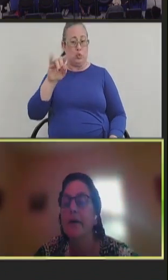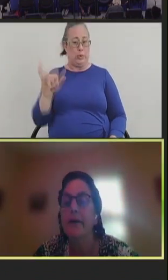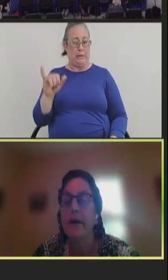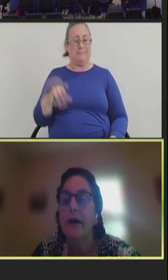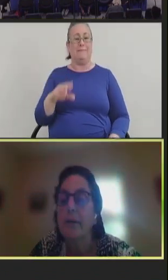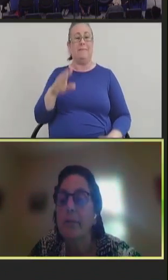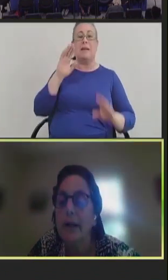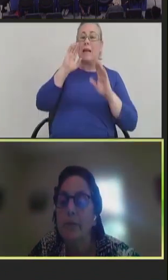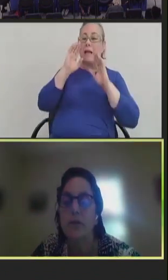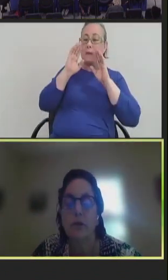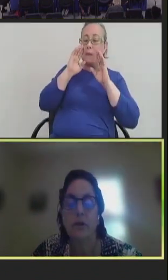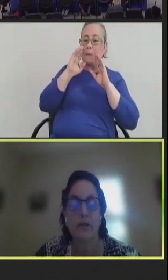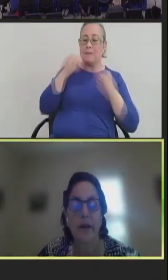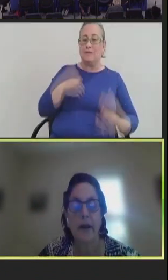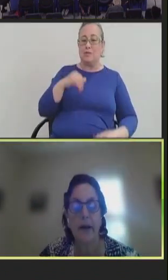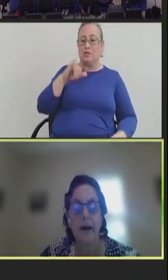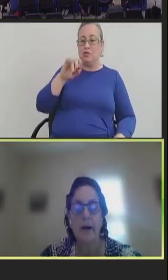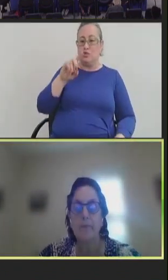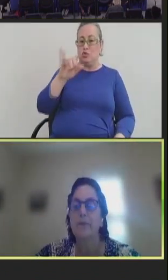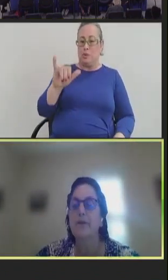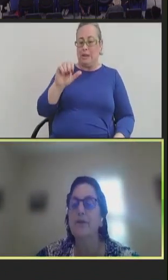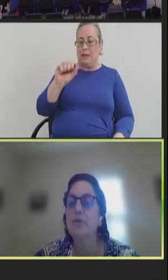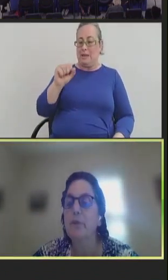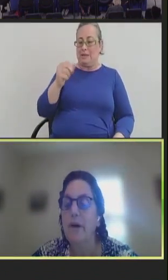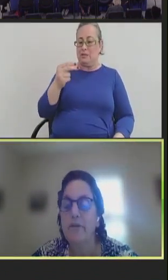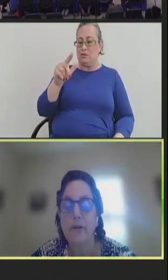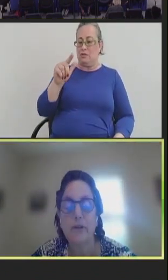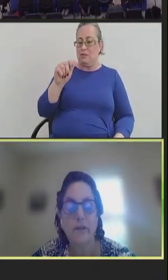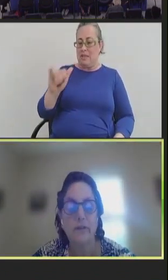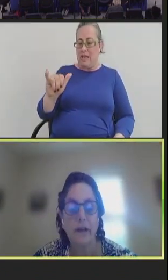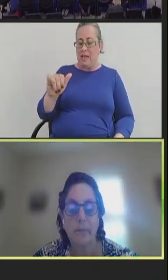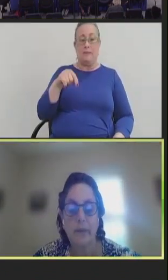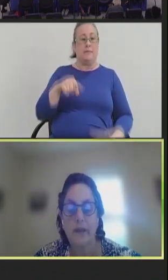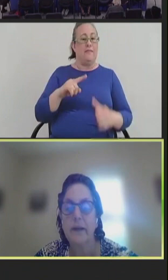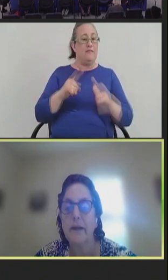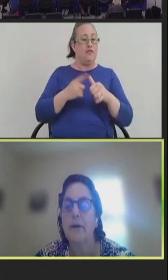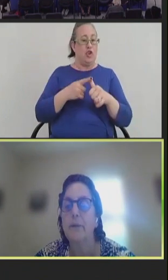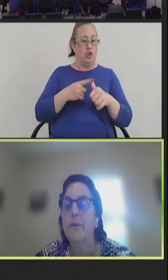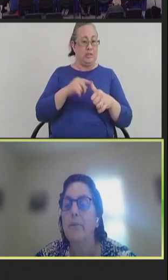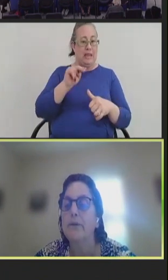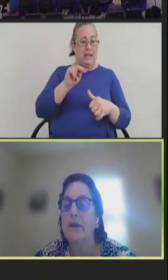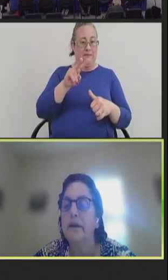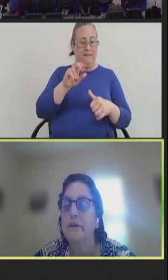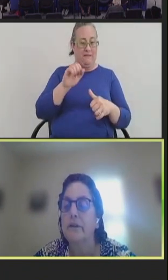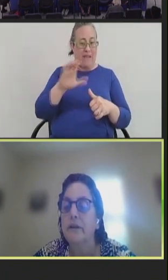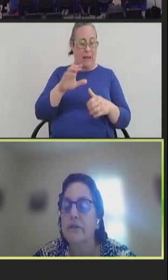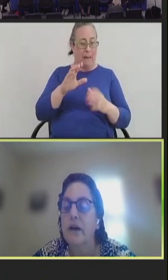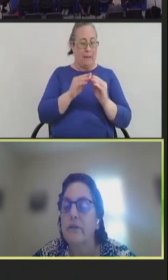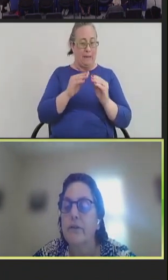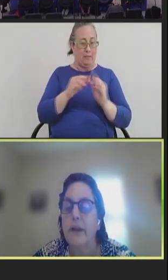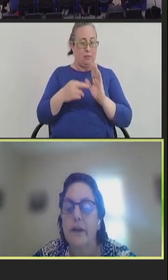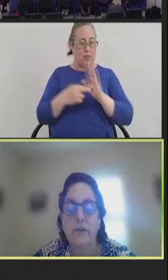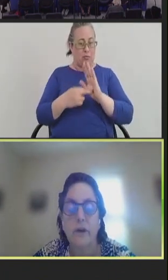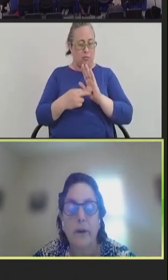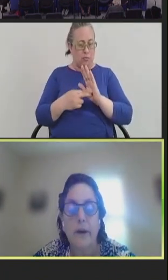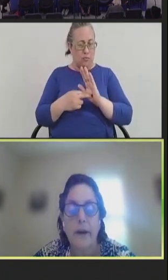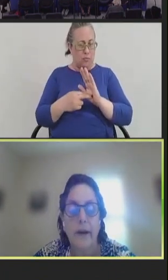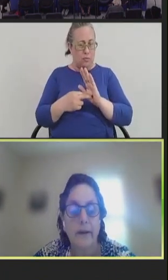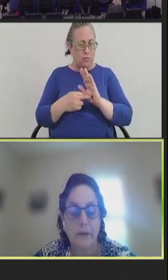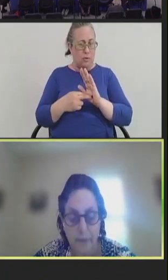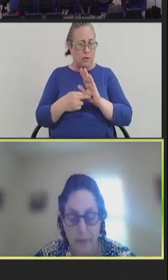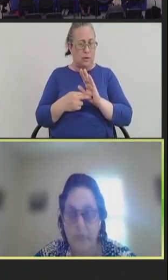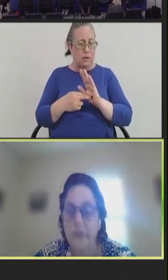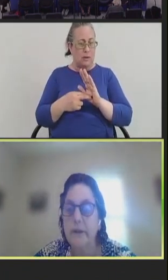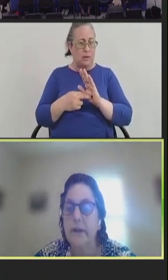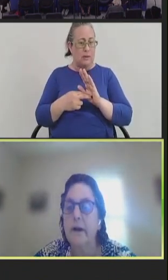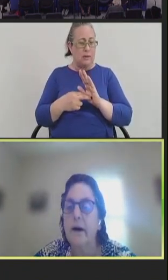Hi there, my name is Judy Schley. This has been my first NVAC meeting, representing as a liaison for NACHO, and